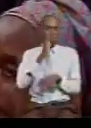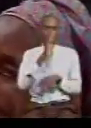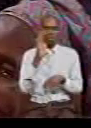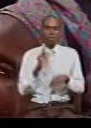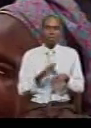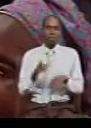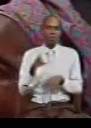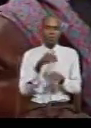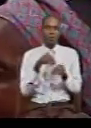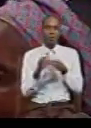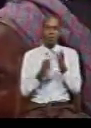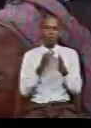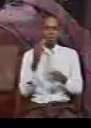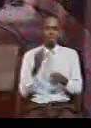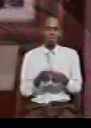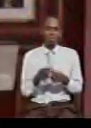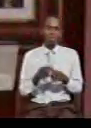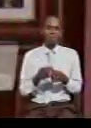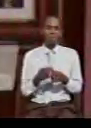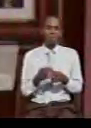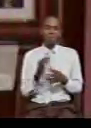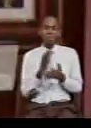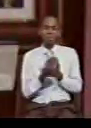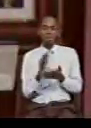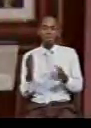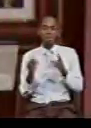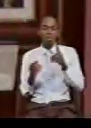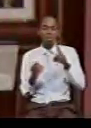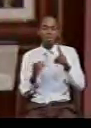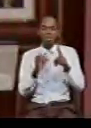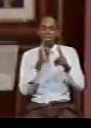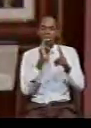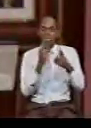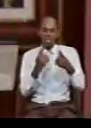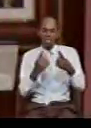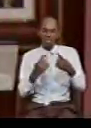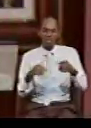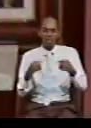Look at that aeroplane. Somebody is trying